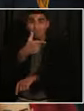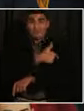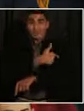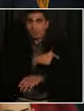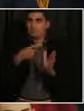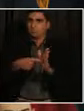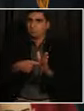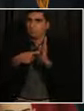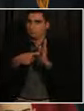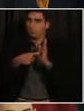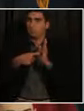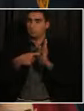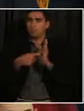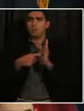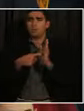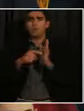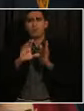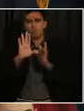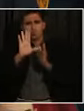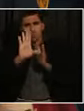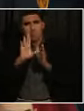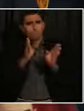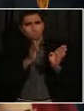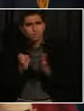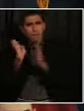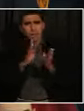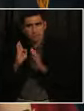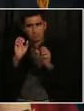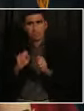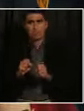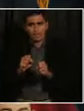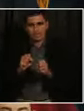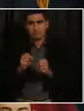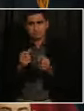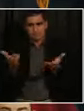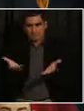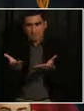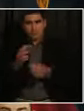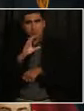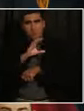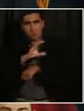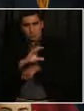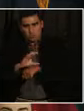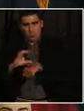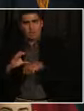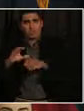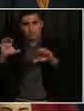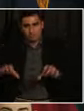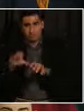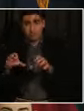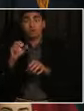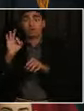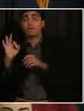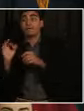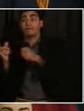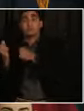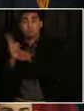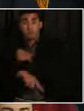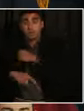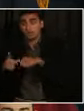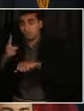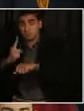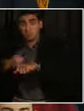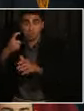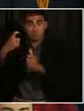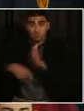contra el COVID-19, ¿cuál es su plan para cumplir con la norma aquí en el estado? Y si serán multados o castigados quienes no acaten la medida.